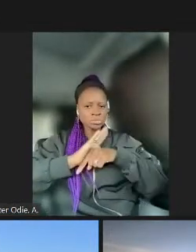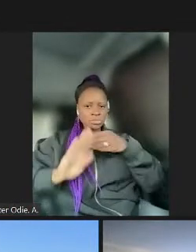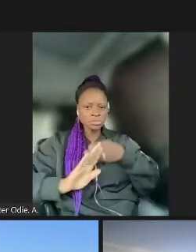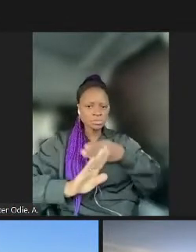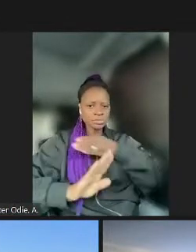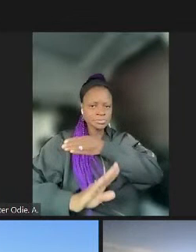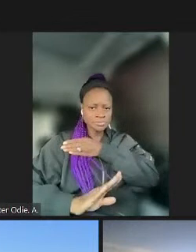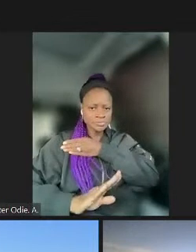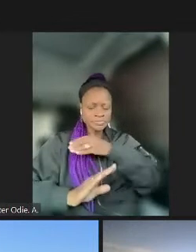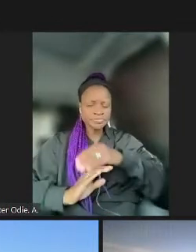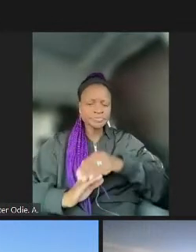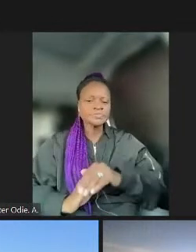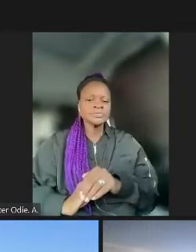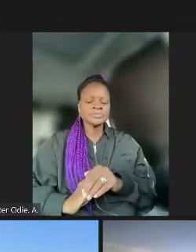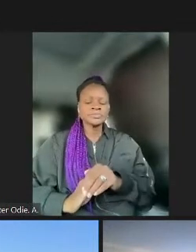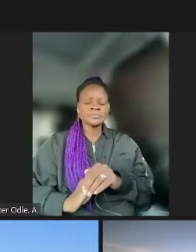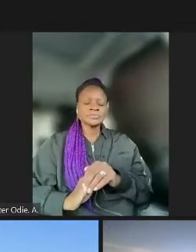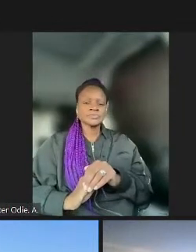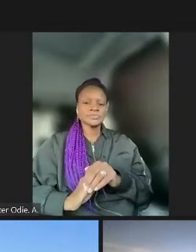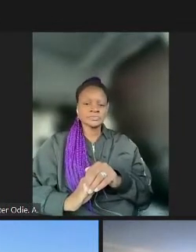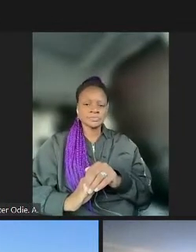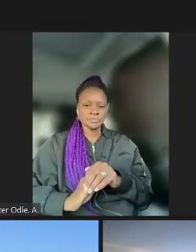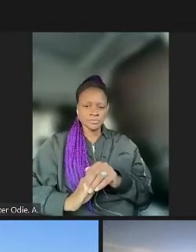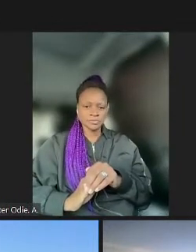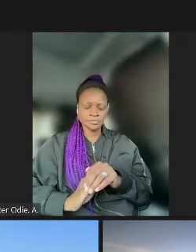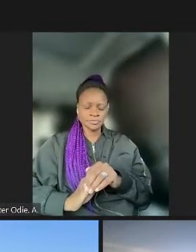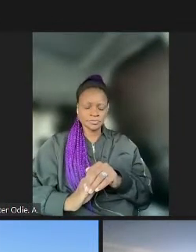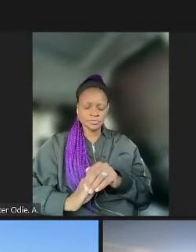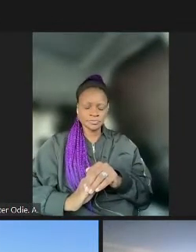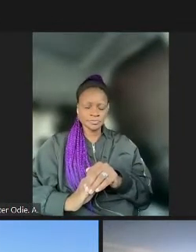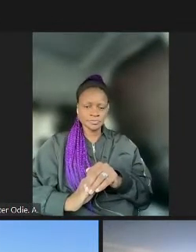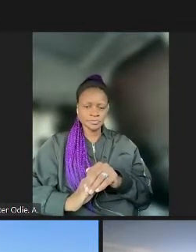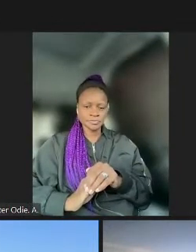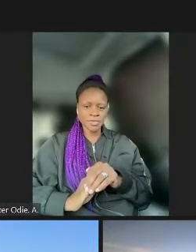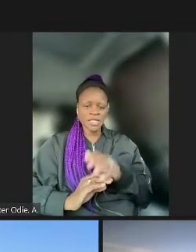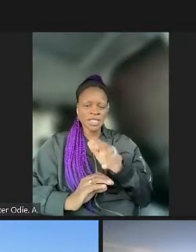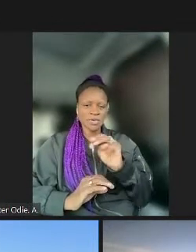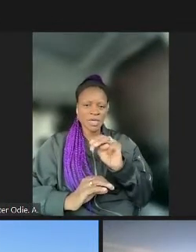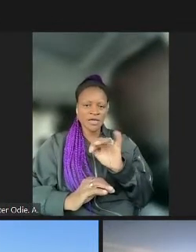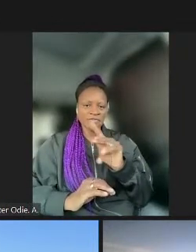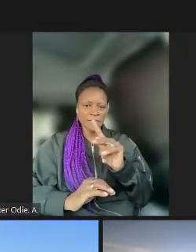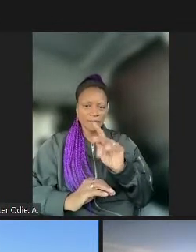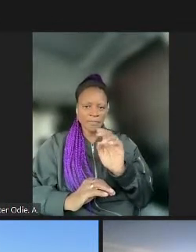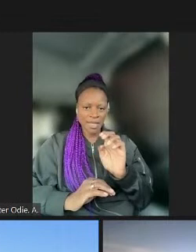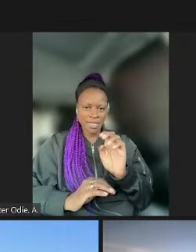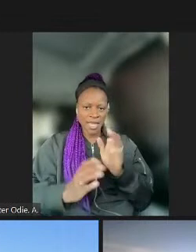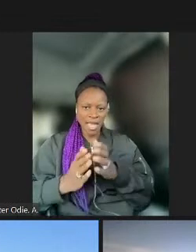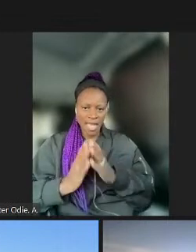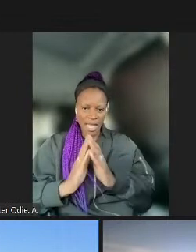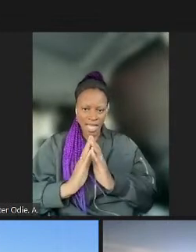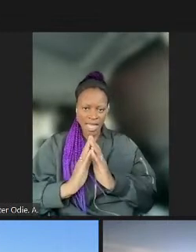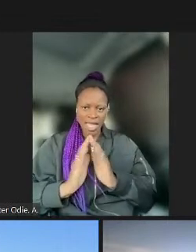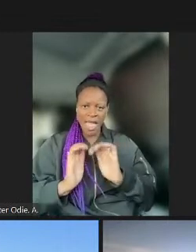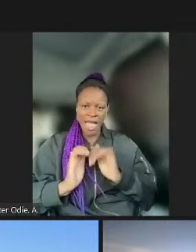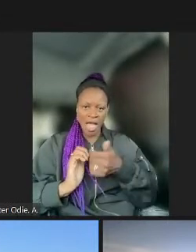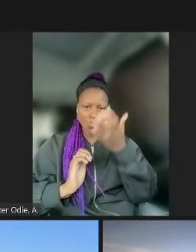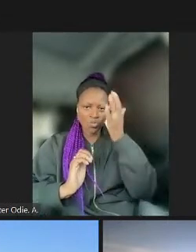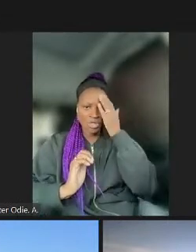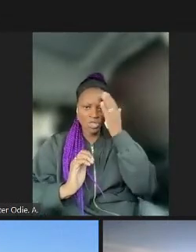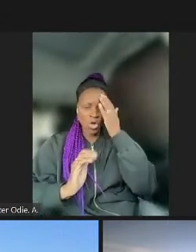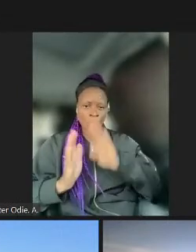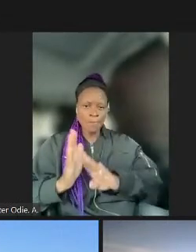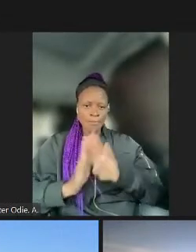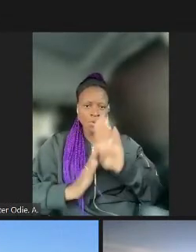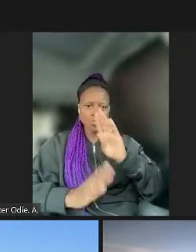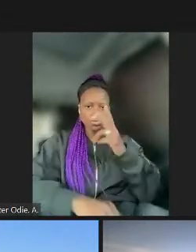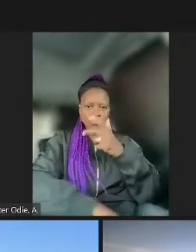Okay, on that same, thank you. And on that same note, Mike, one of our viewers asked, how do we know a booster is effective against this